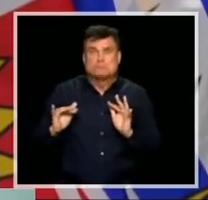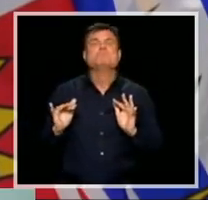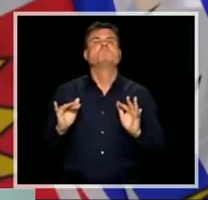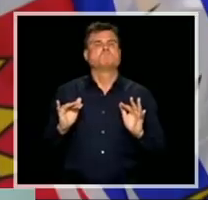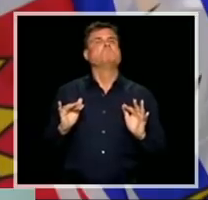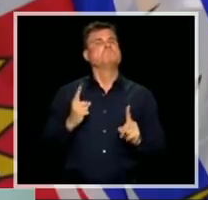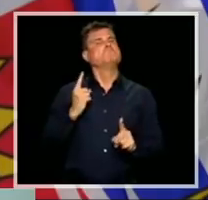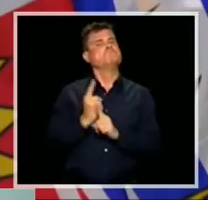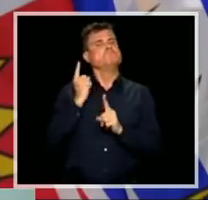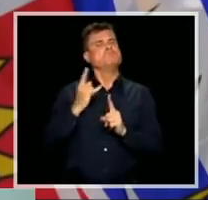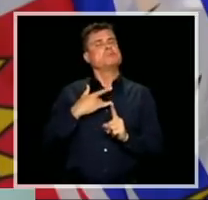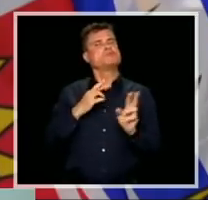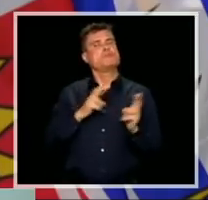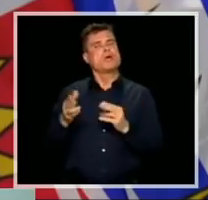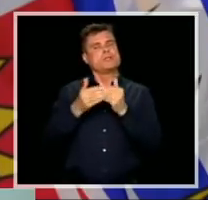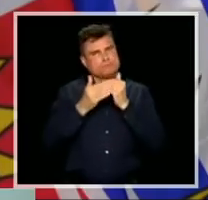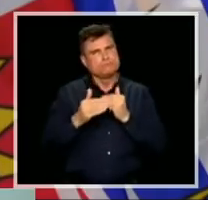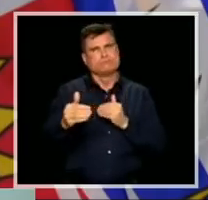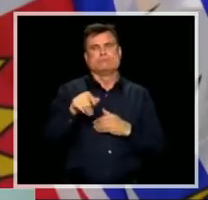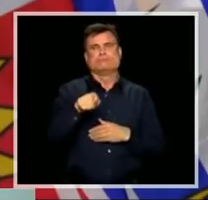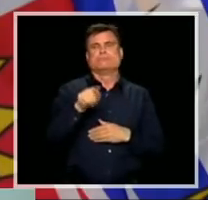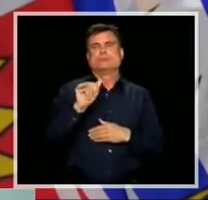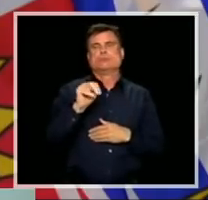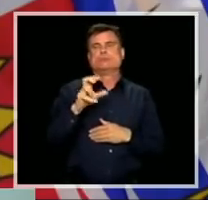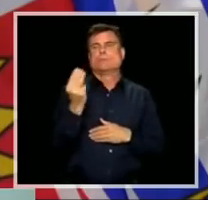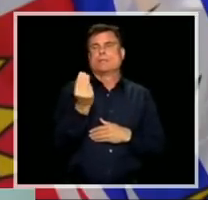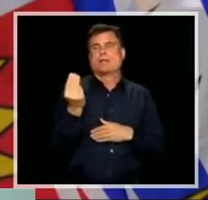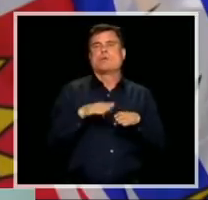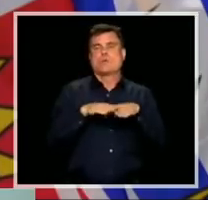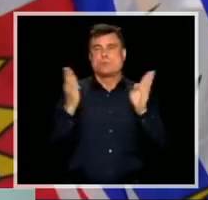child. And we've had